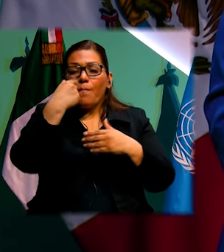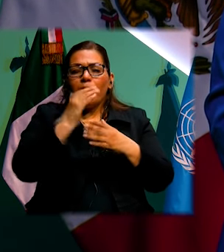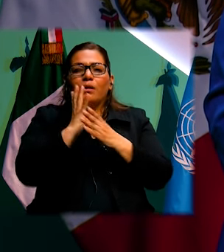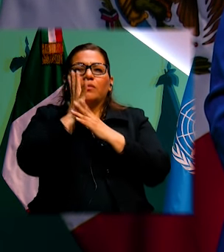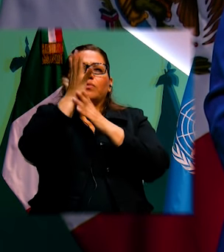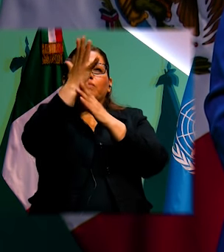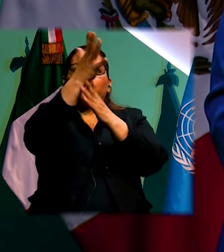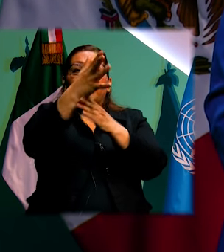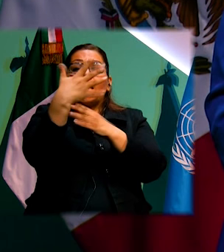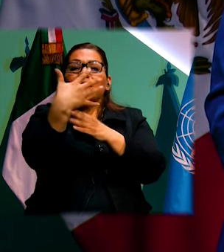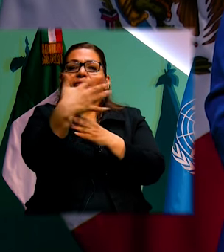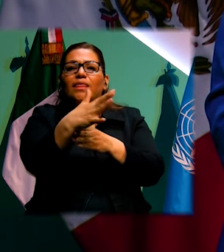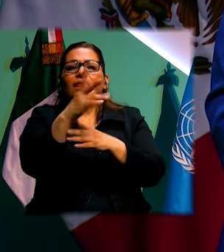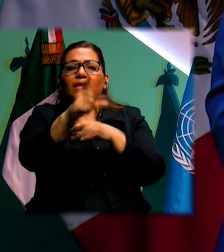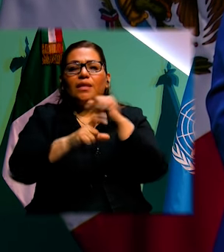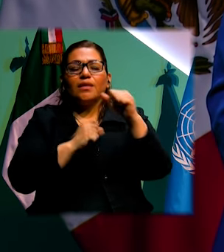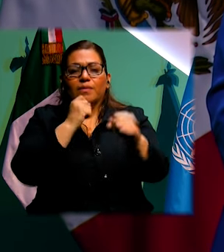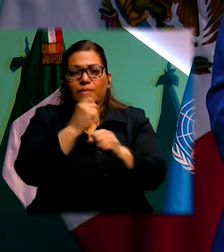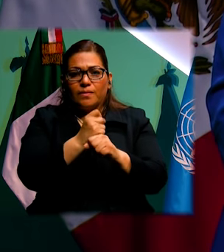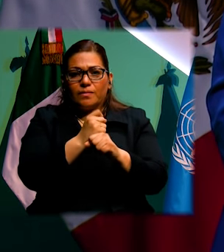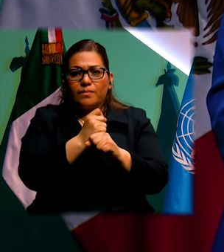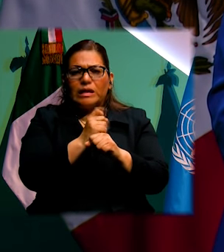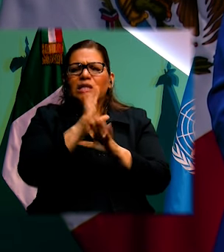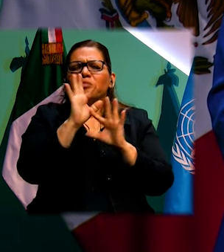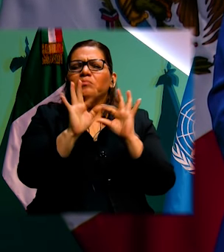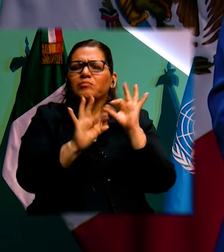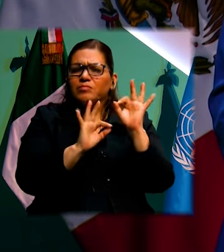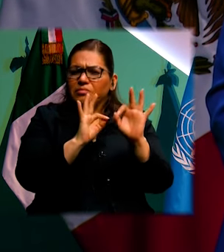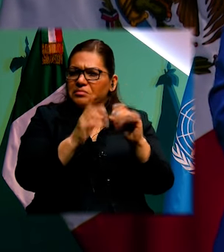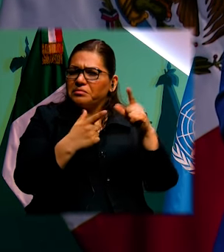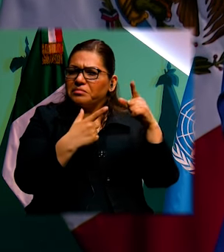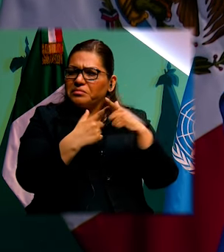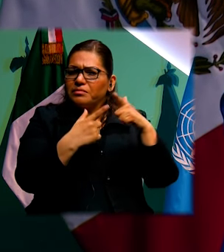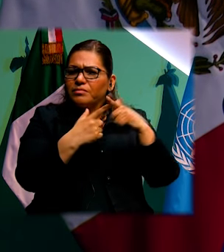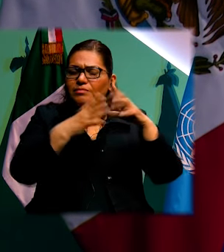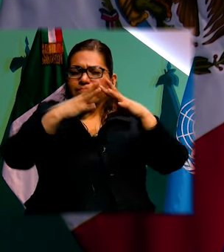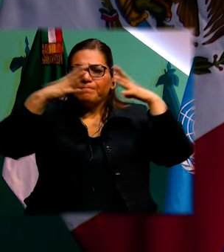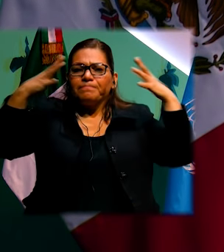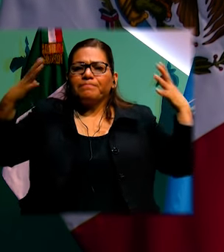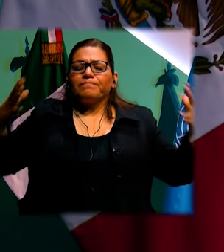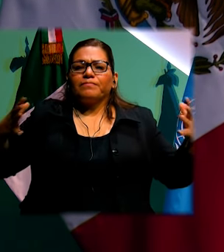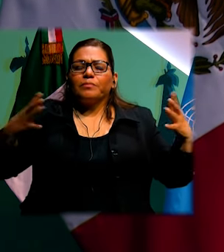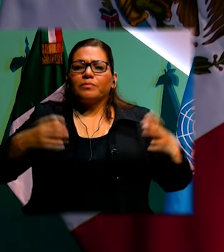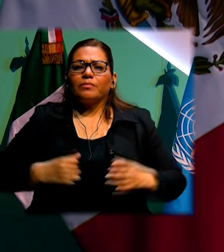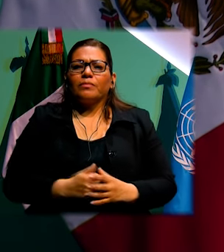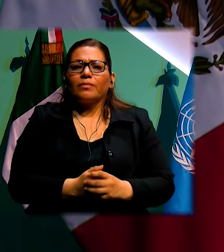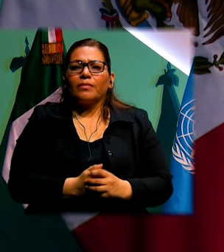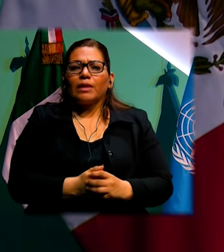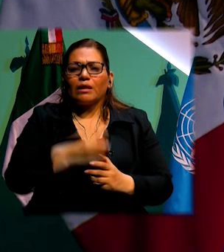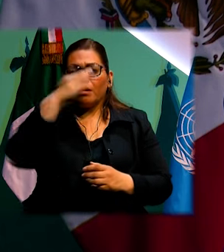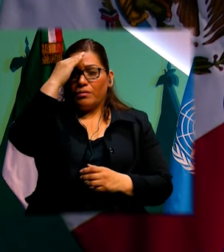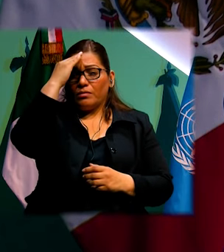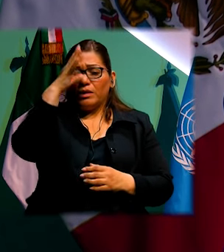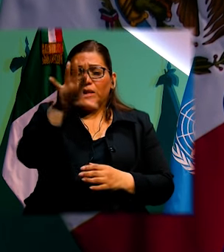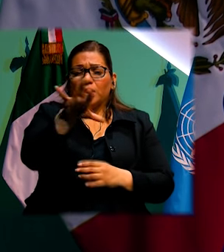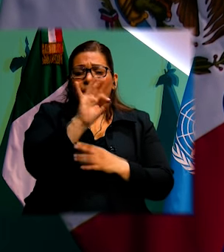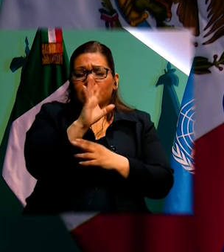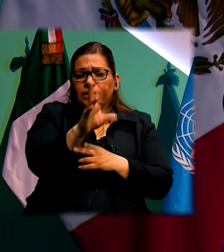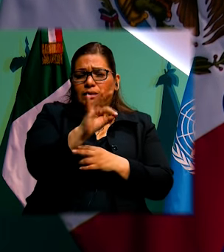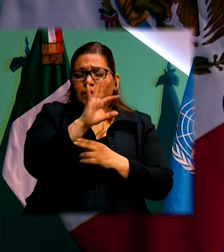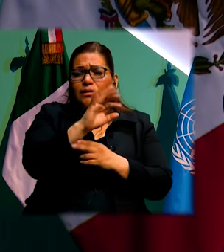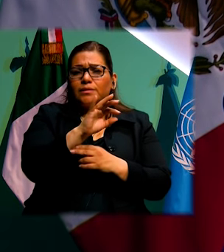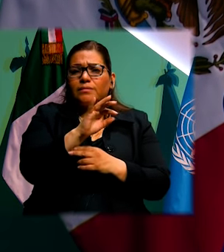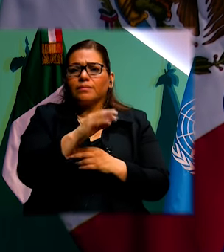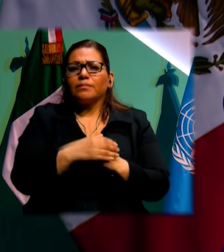a large, large task given the challenges we face. We know